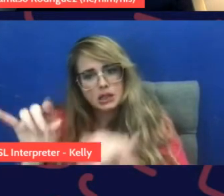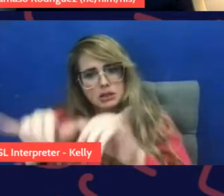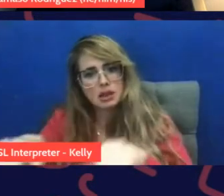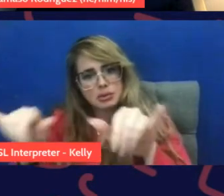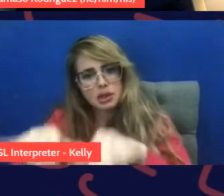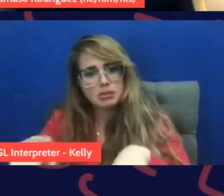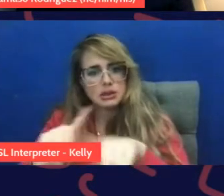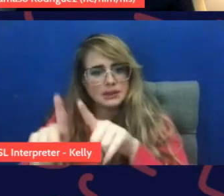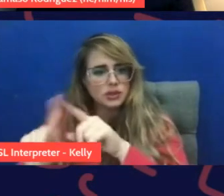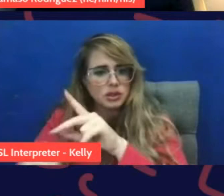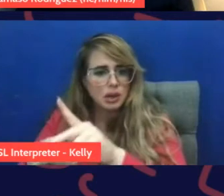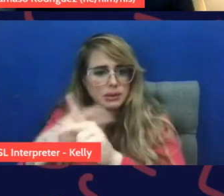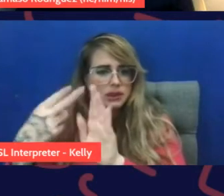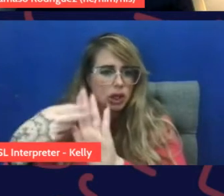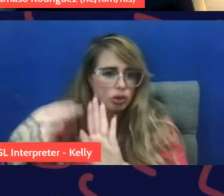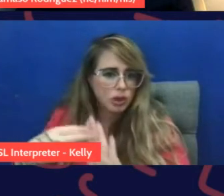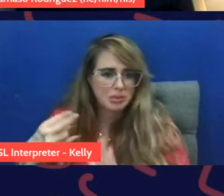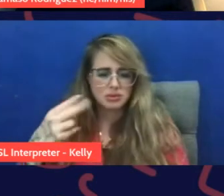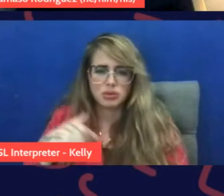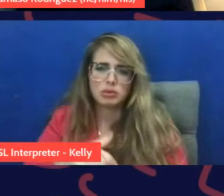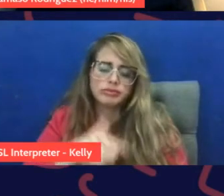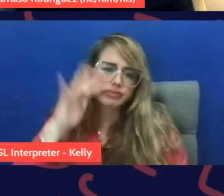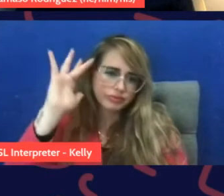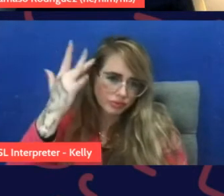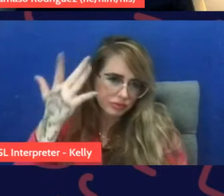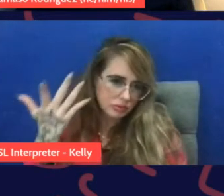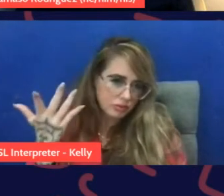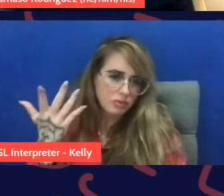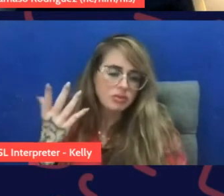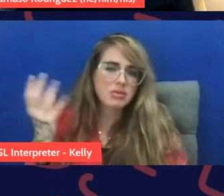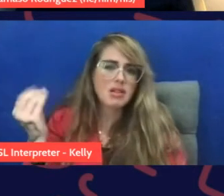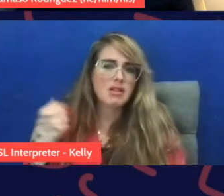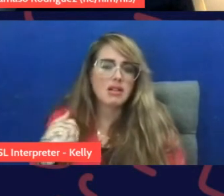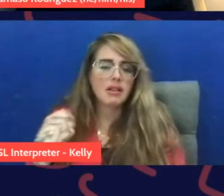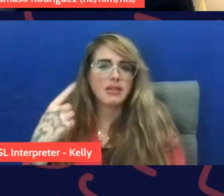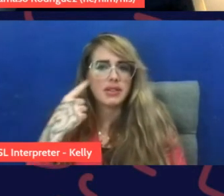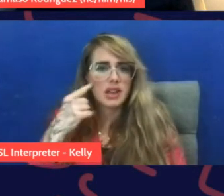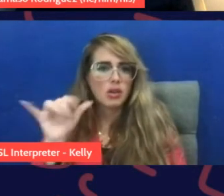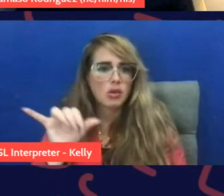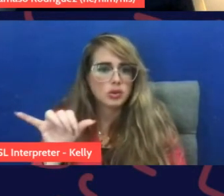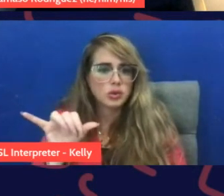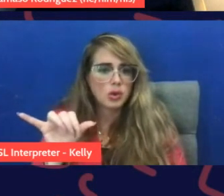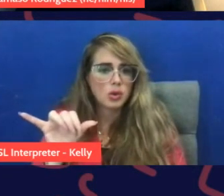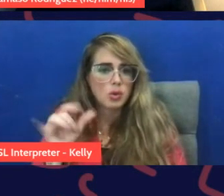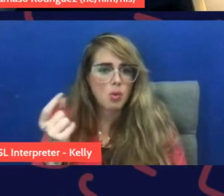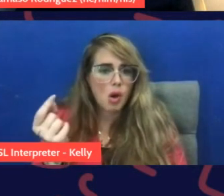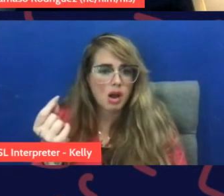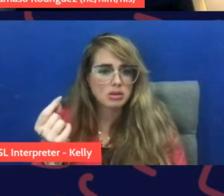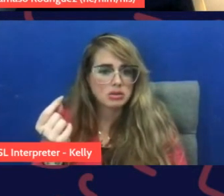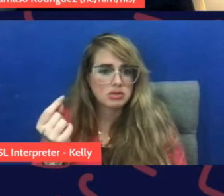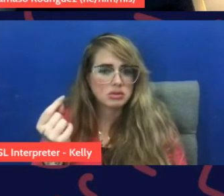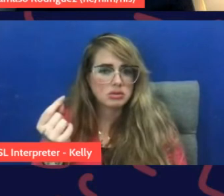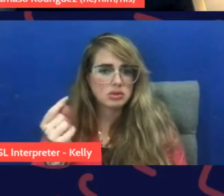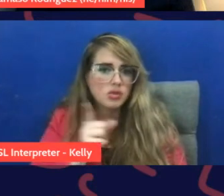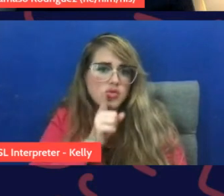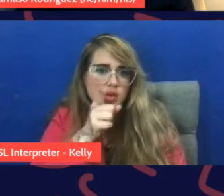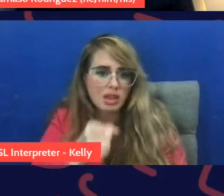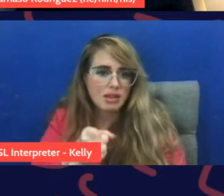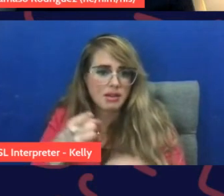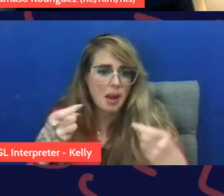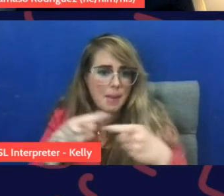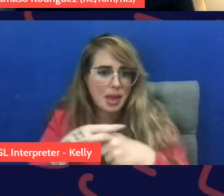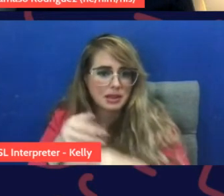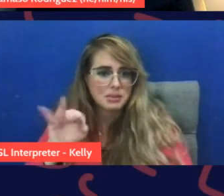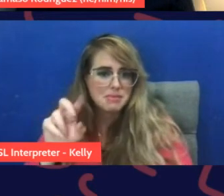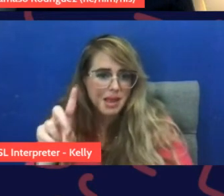of stereotypes sort of continues from there. And I think, right, like, what does the really complex maid